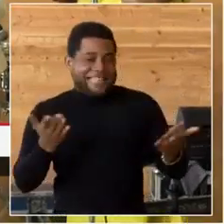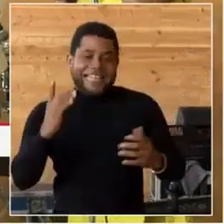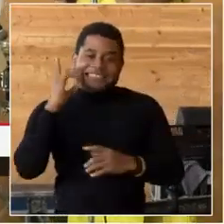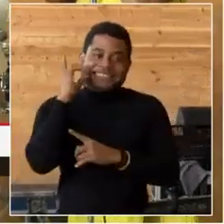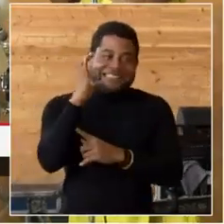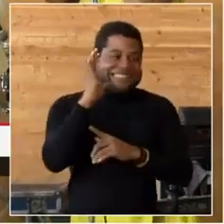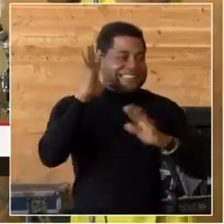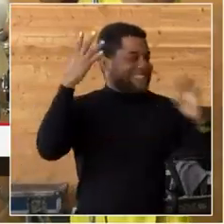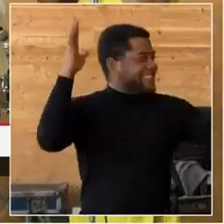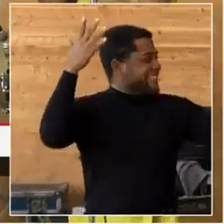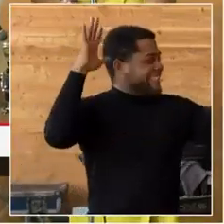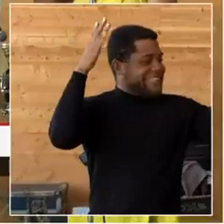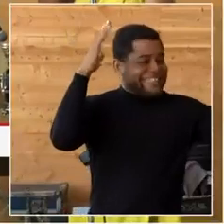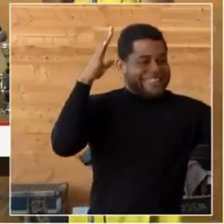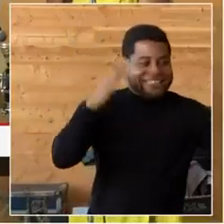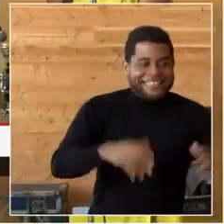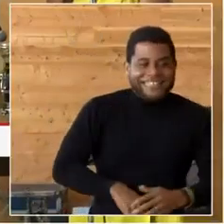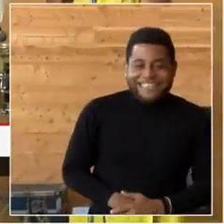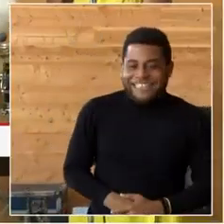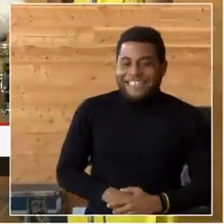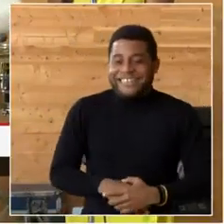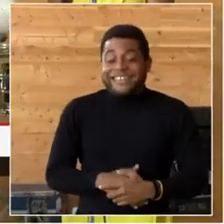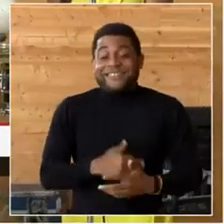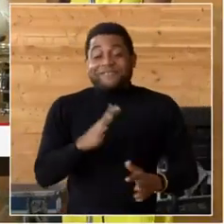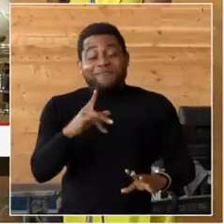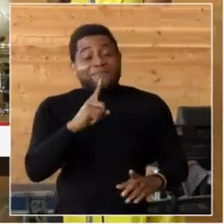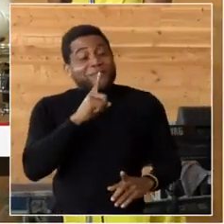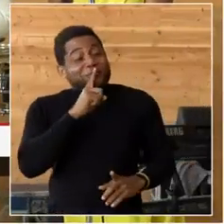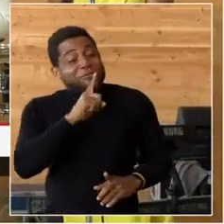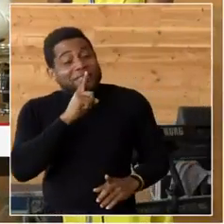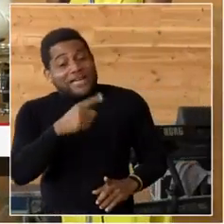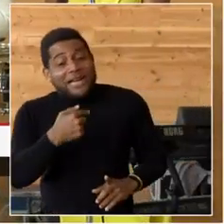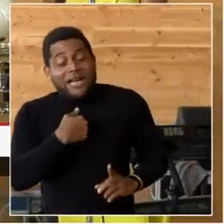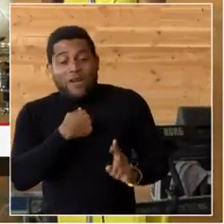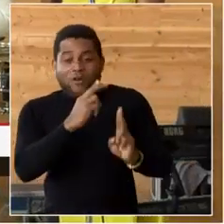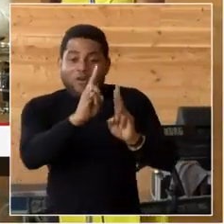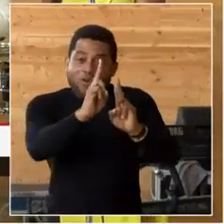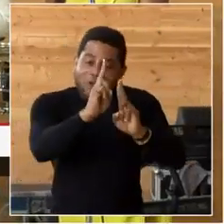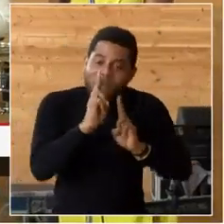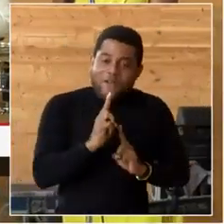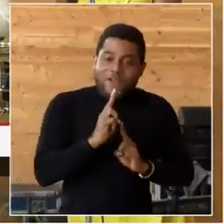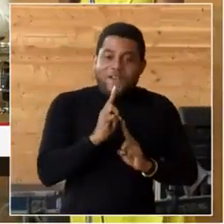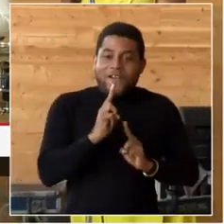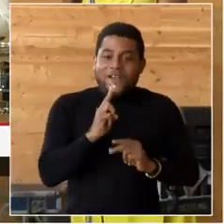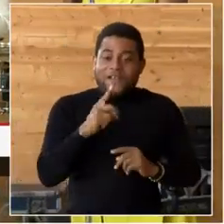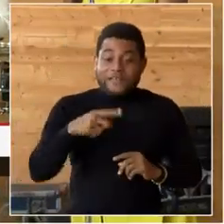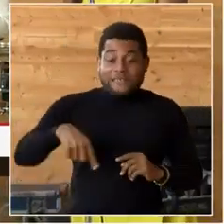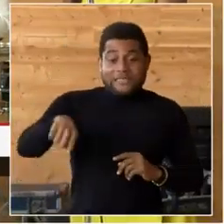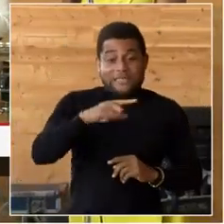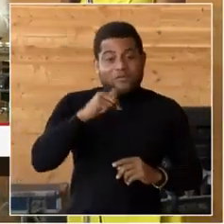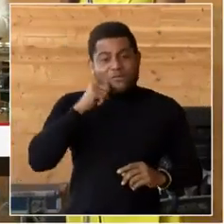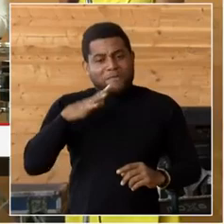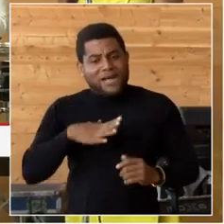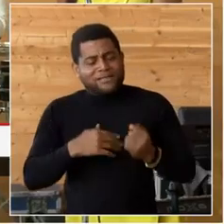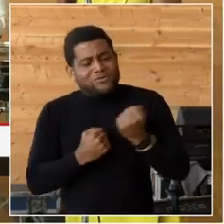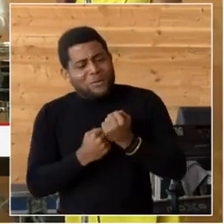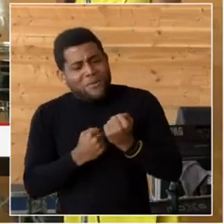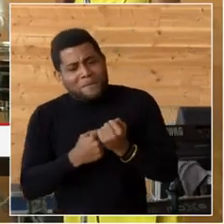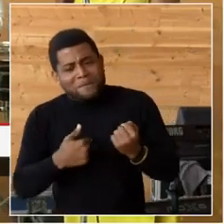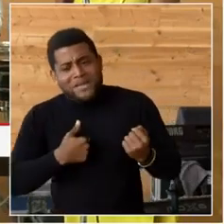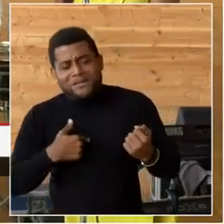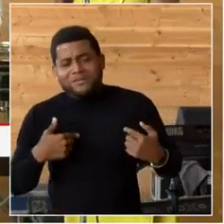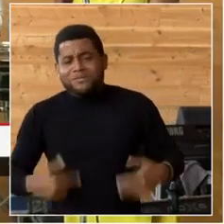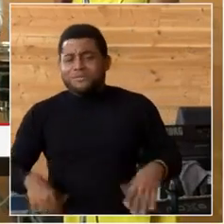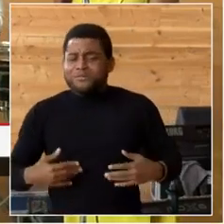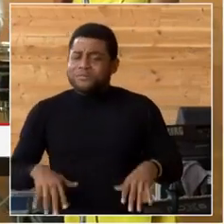And I am so honored. I'm so honored to have these women support me, to stand behind me,